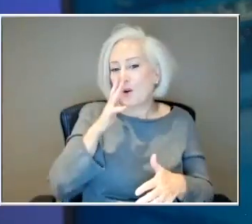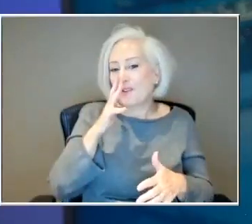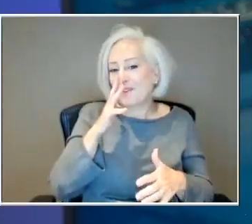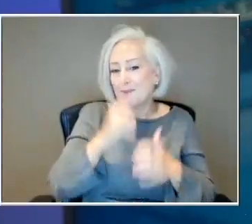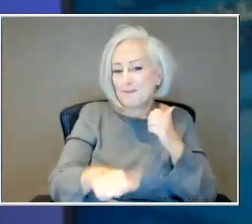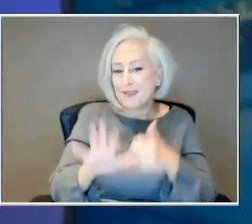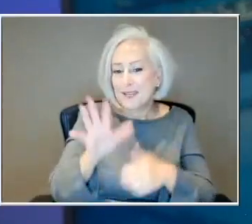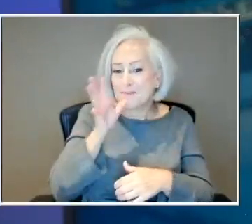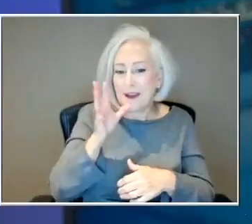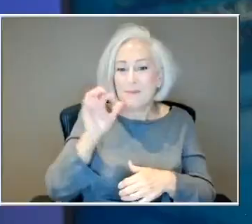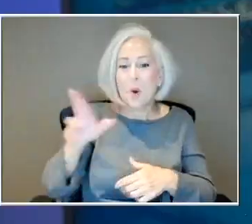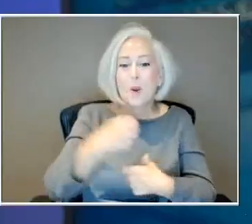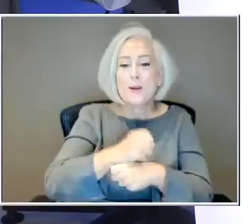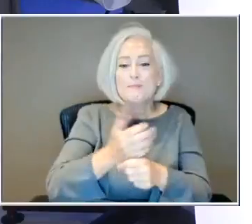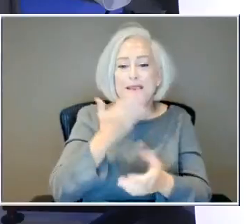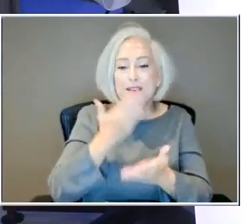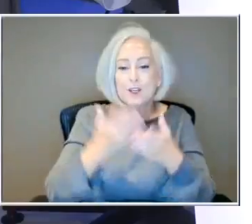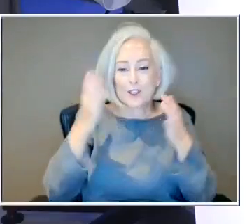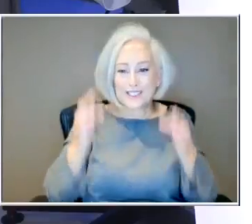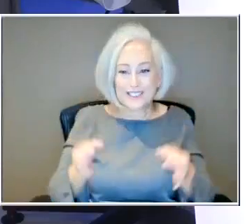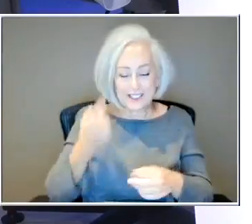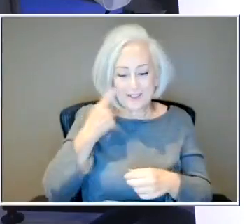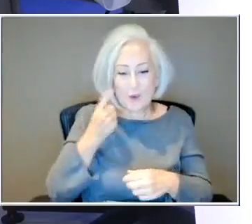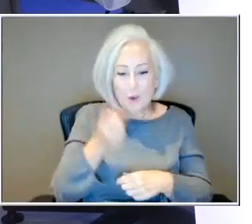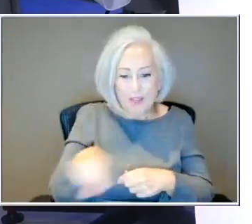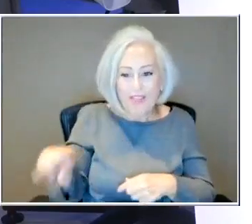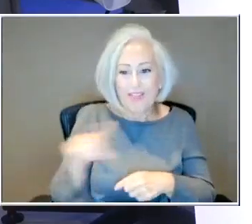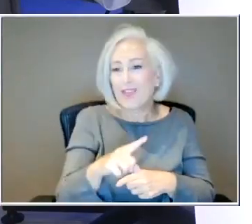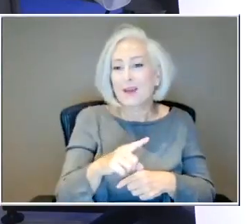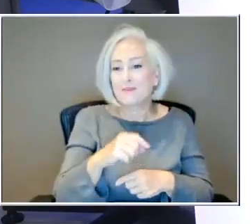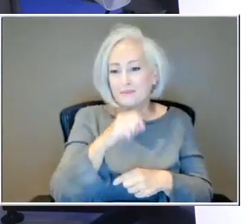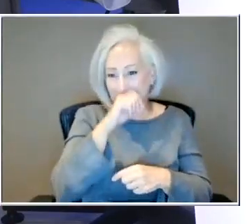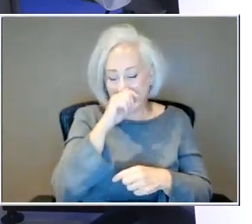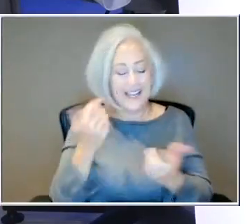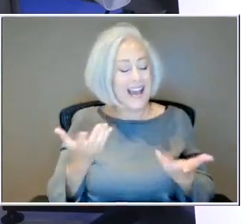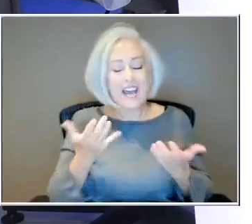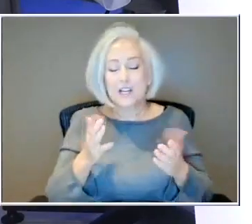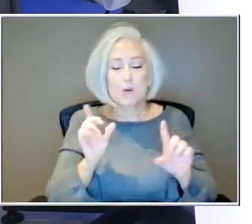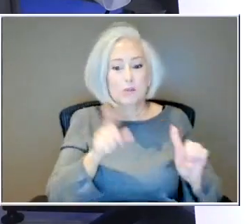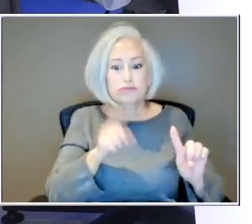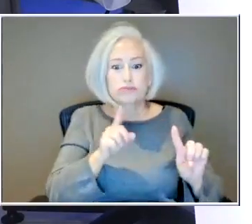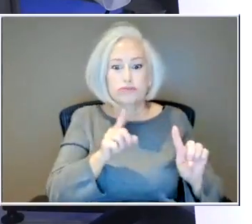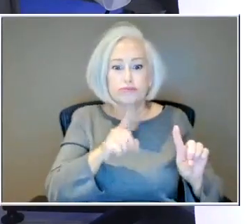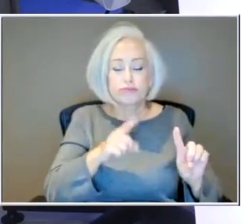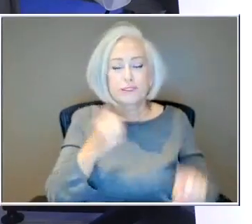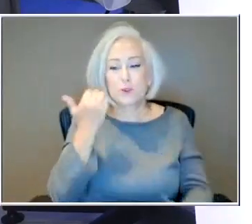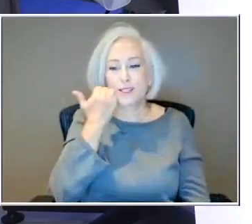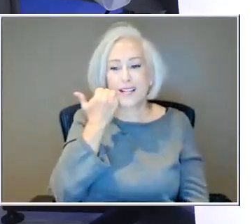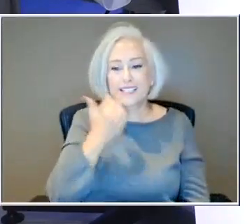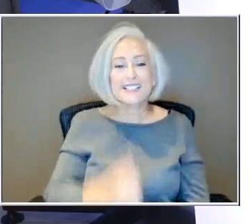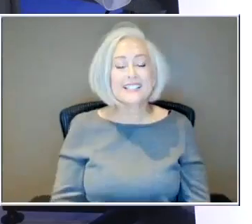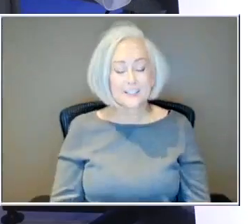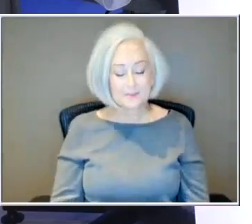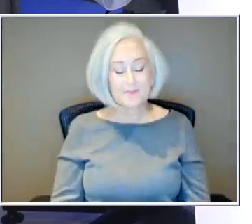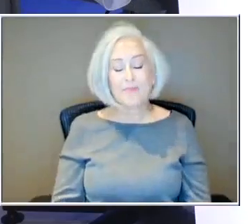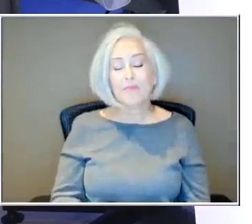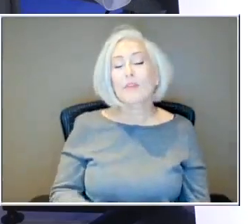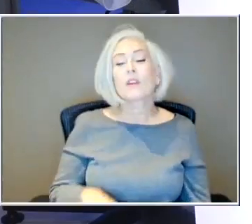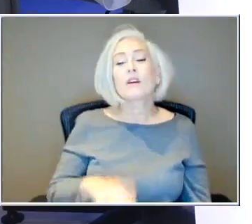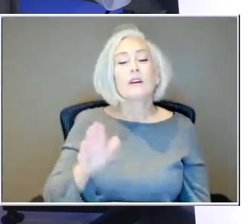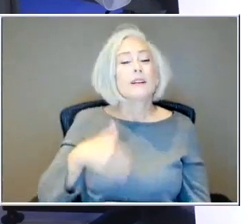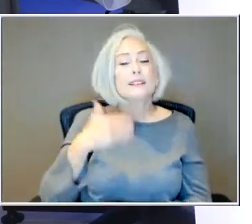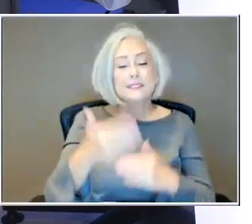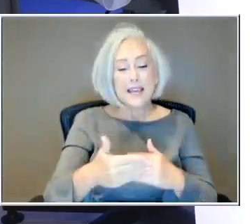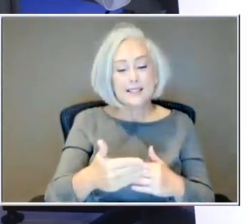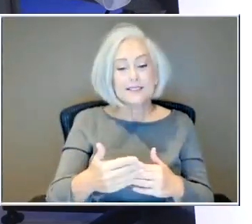their behalf. Yeah, I just don't want to keep hitting up the dentist, for years to come. Jeremy had a good question, though, because it is about trunk or treat. And if